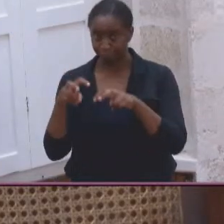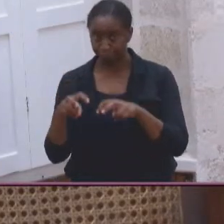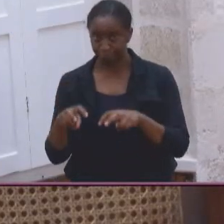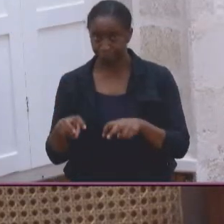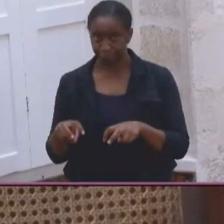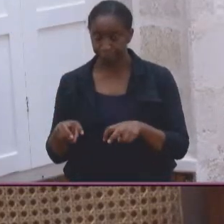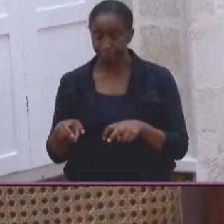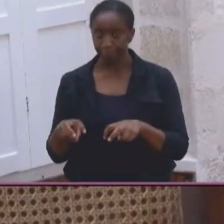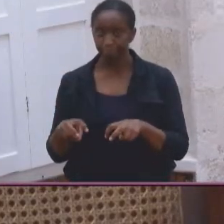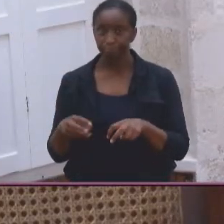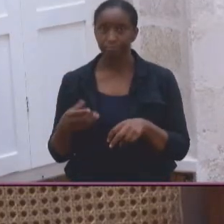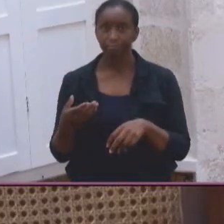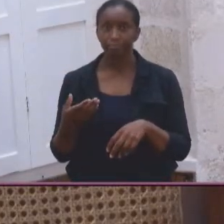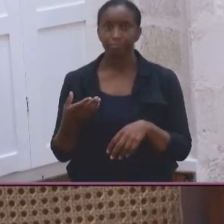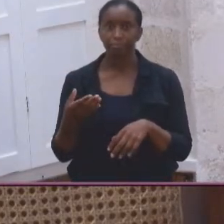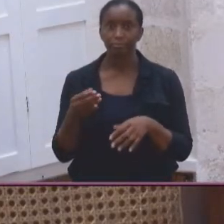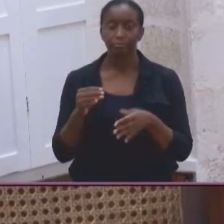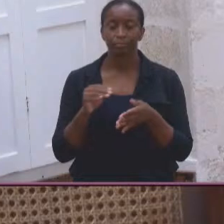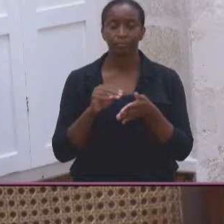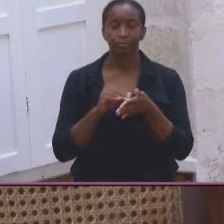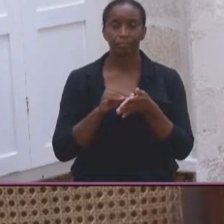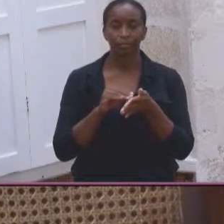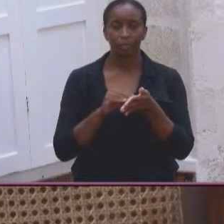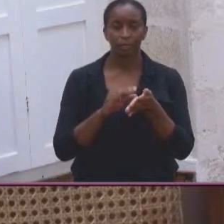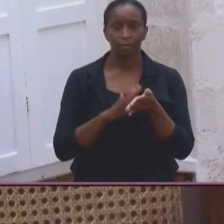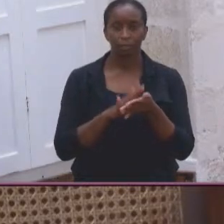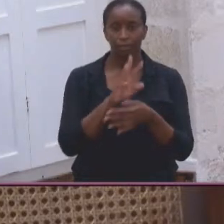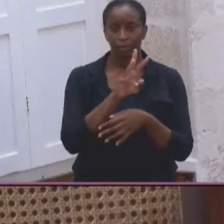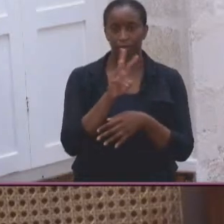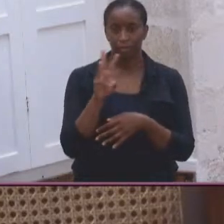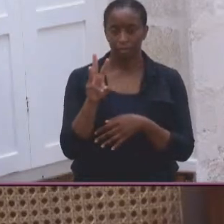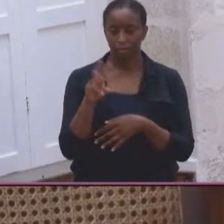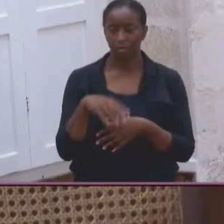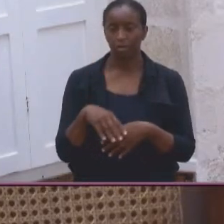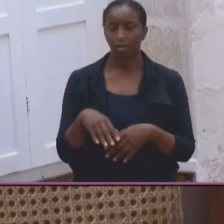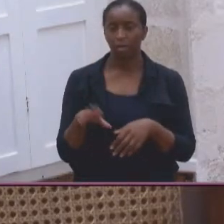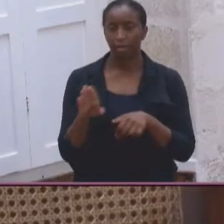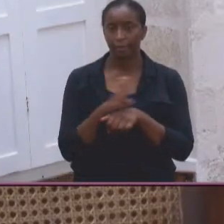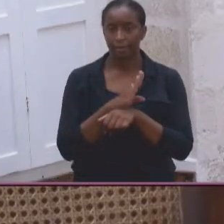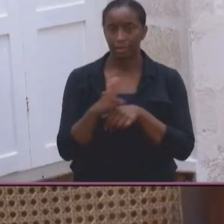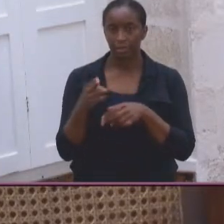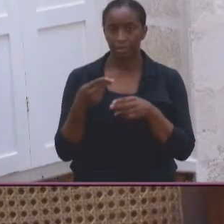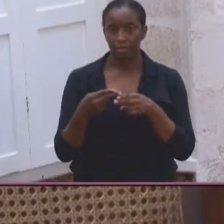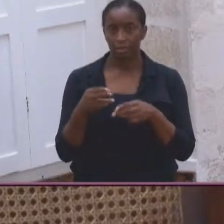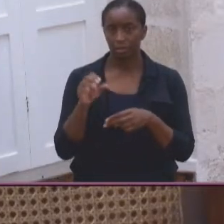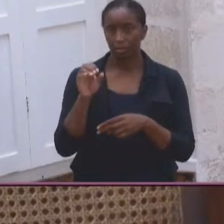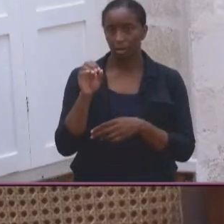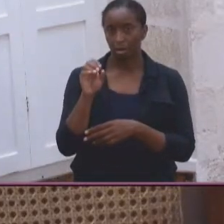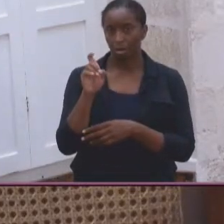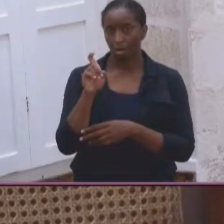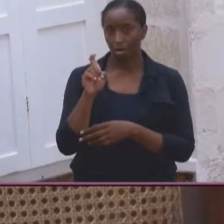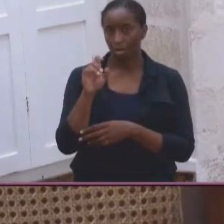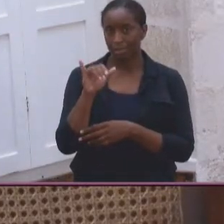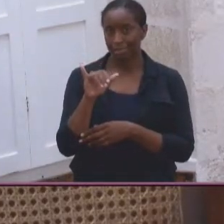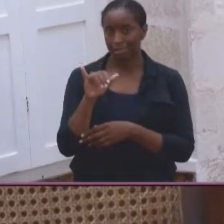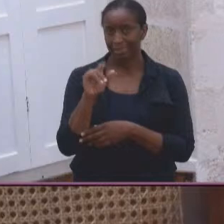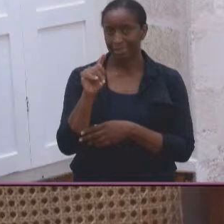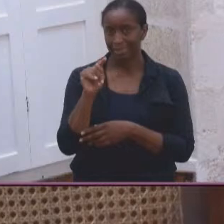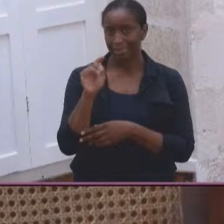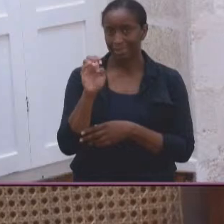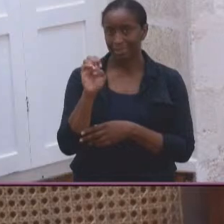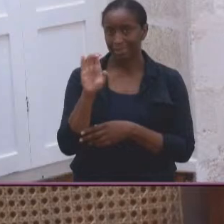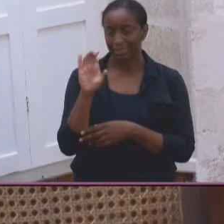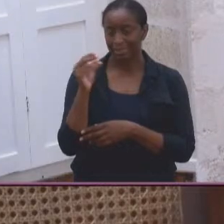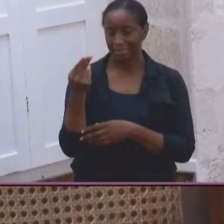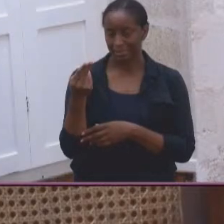website of the firm called Oxitec, which has been doing all of this work in the genetic modified mosquitoes